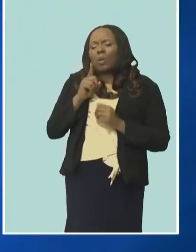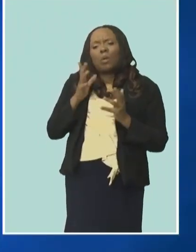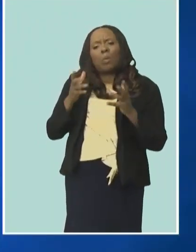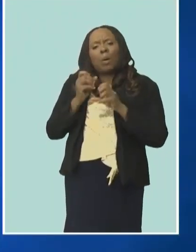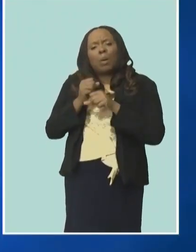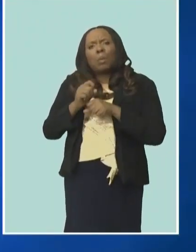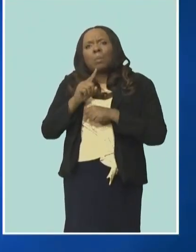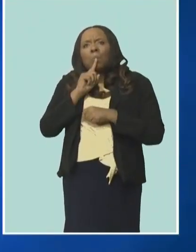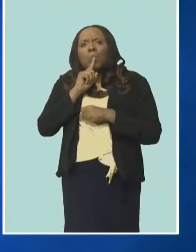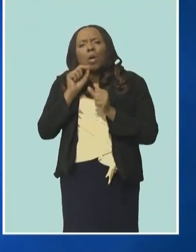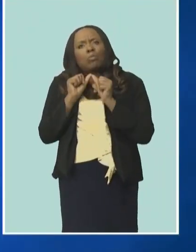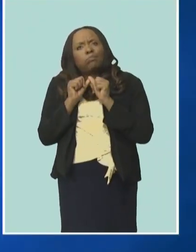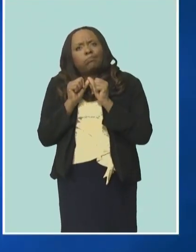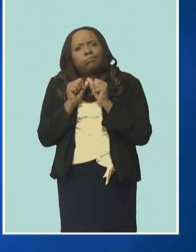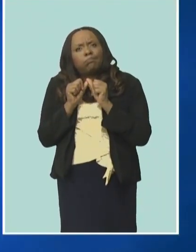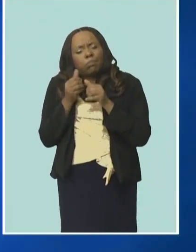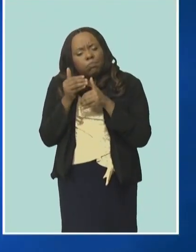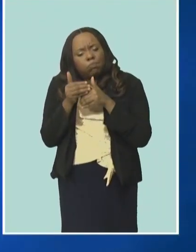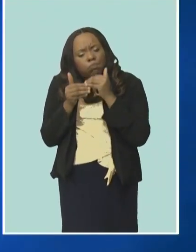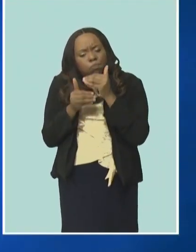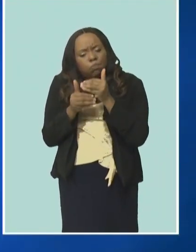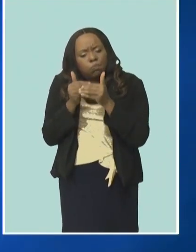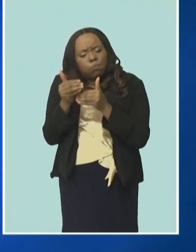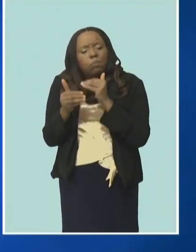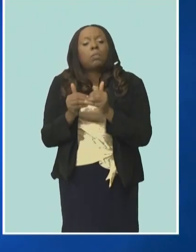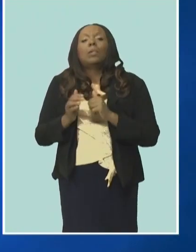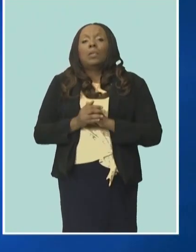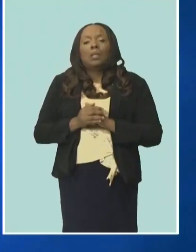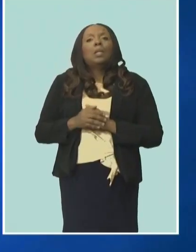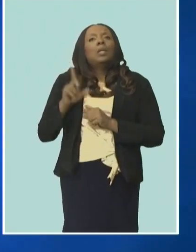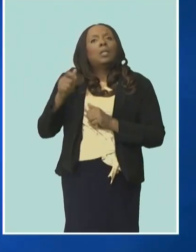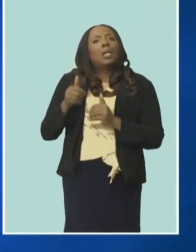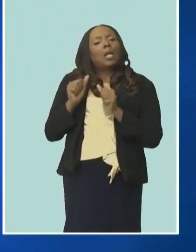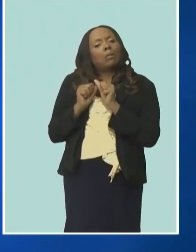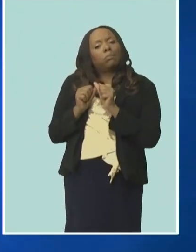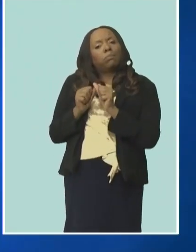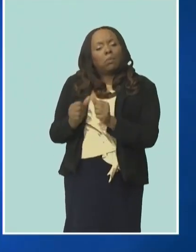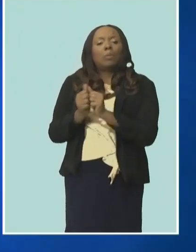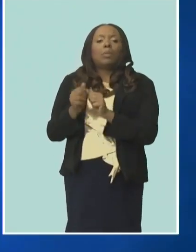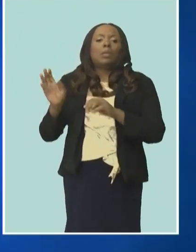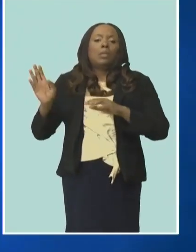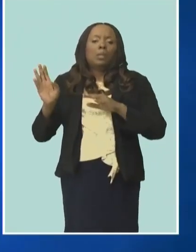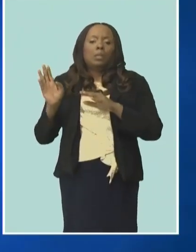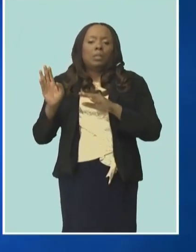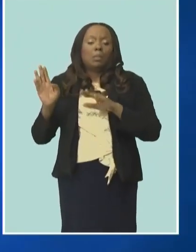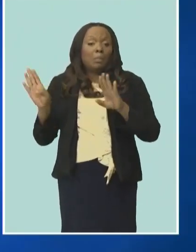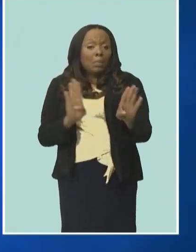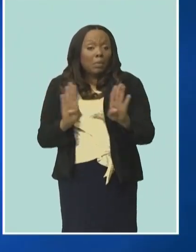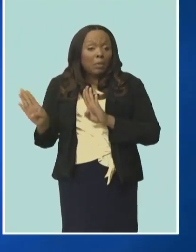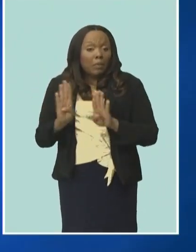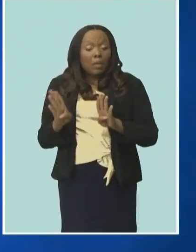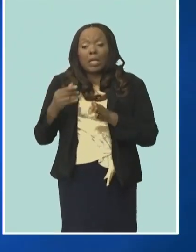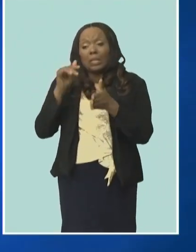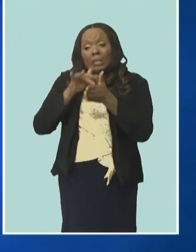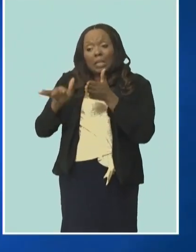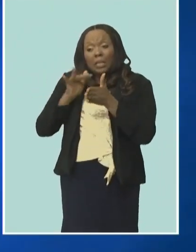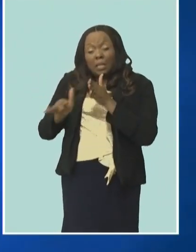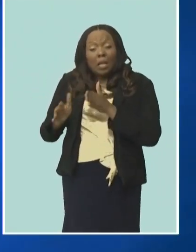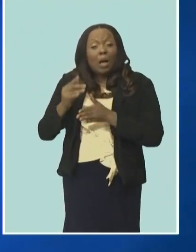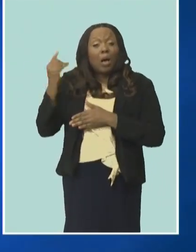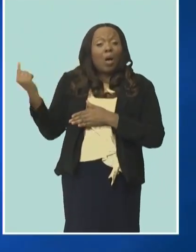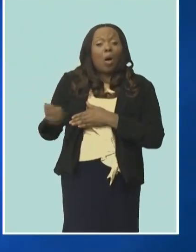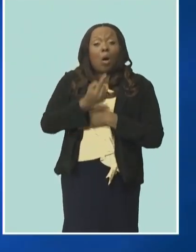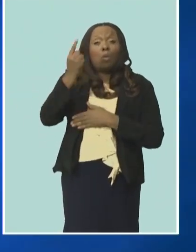rock. Mr. Boyne told them that they need to be consistent with their behavior and their studies and to strive for